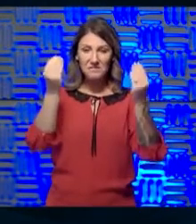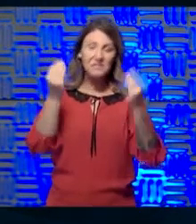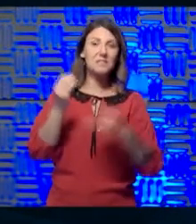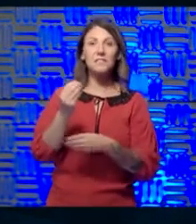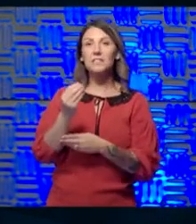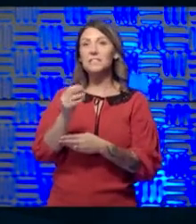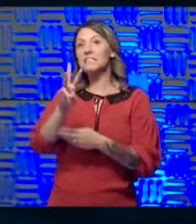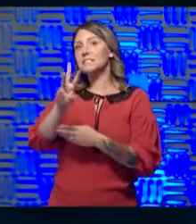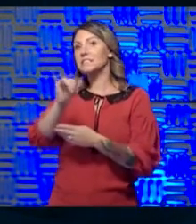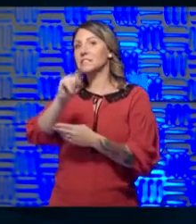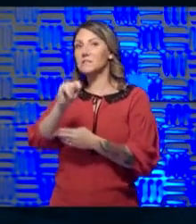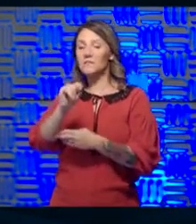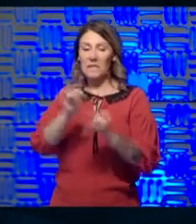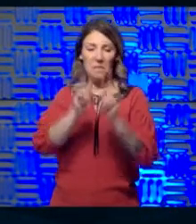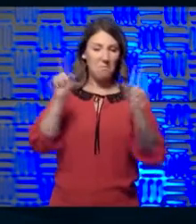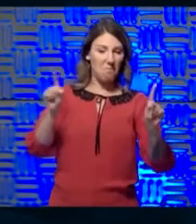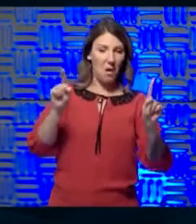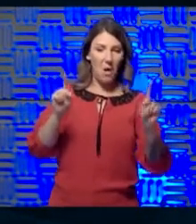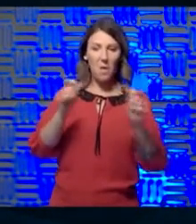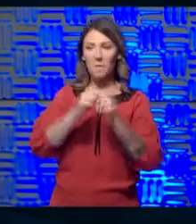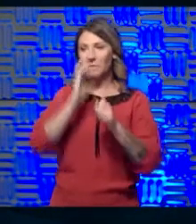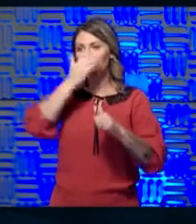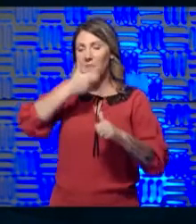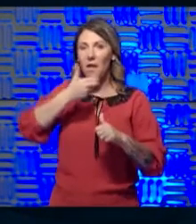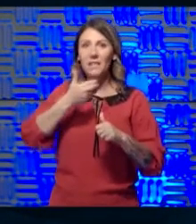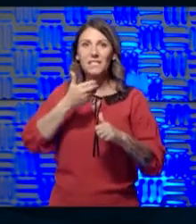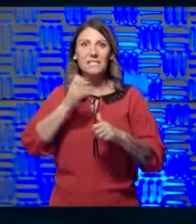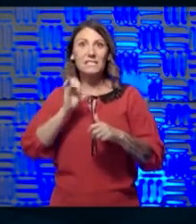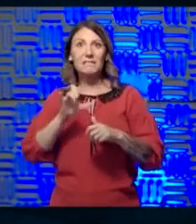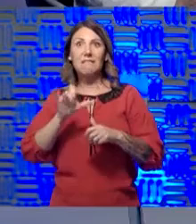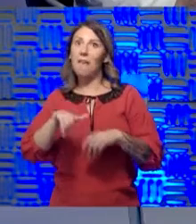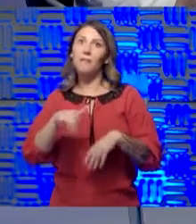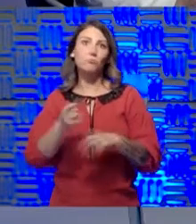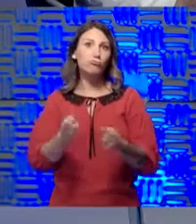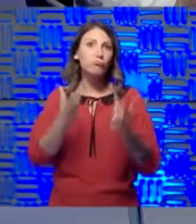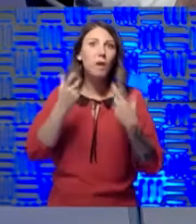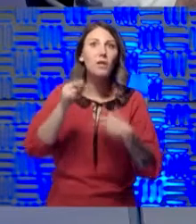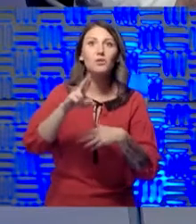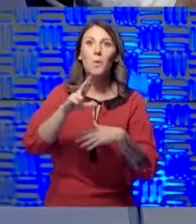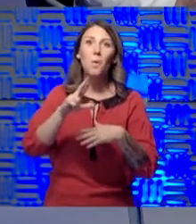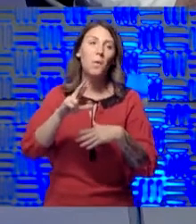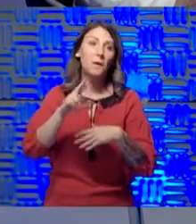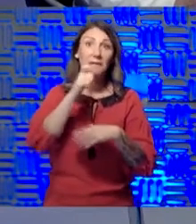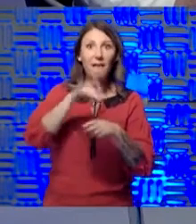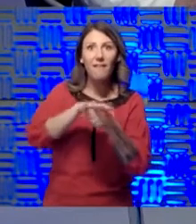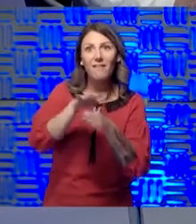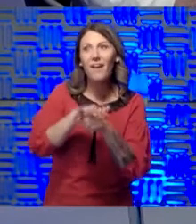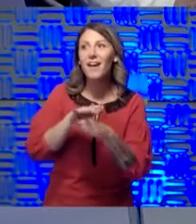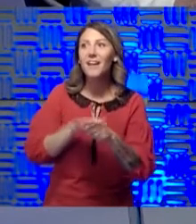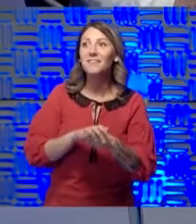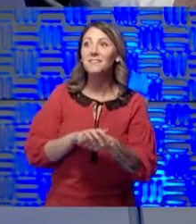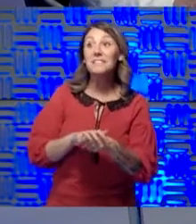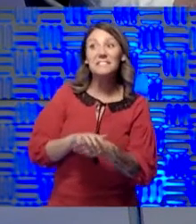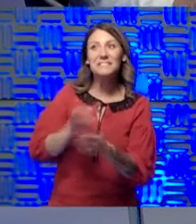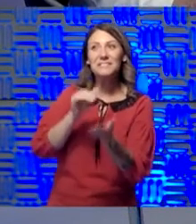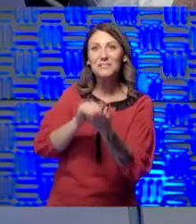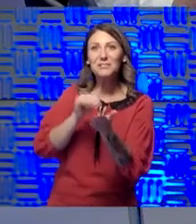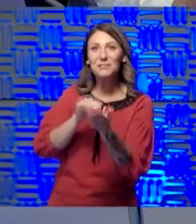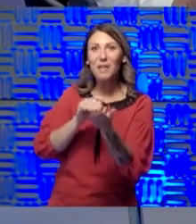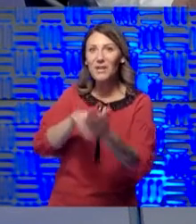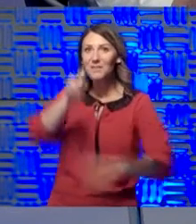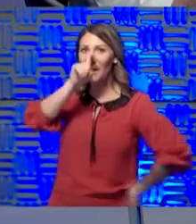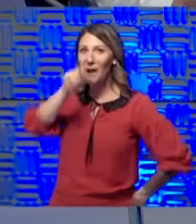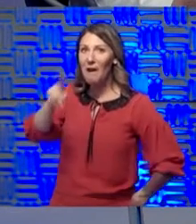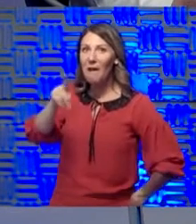with masks. Is this overkill, too lax? What are your opinions? All right, Doc Hawk, what do you think? Hanging out